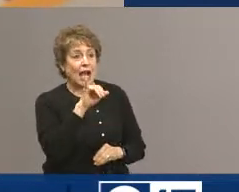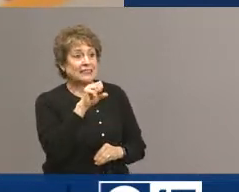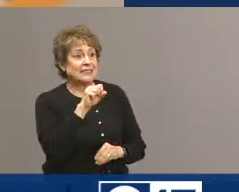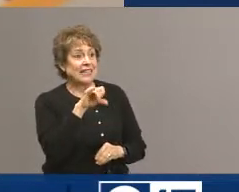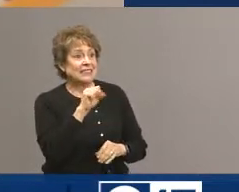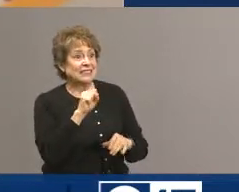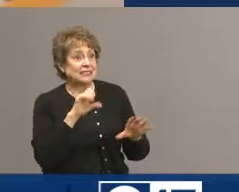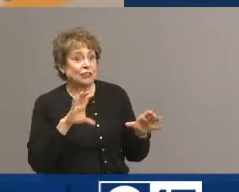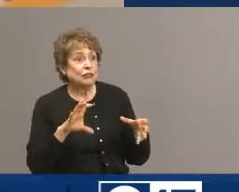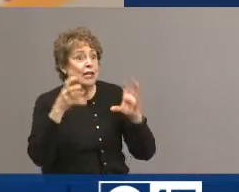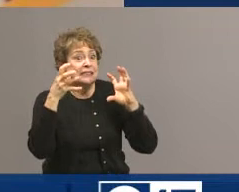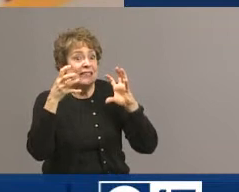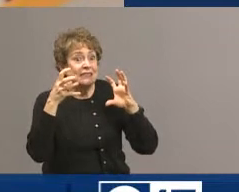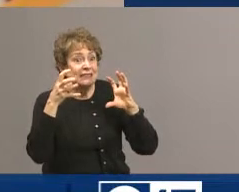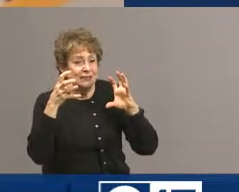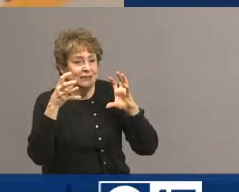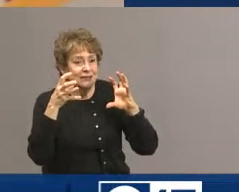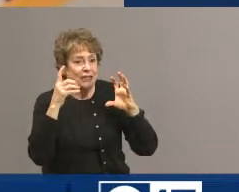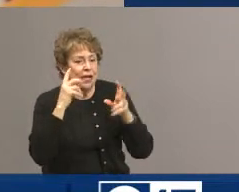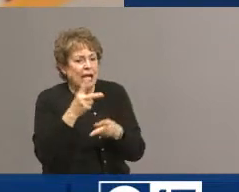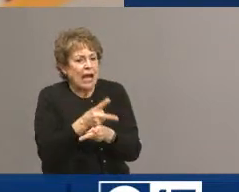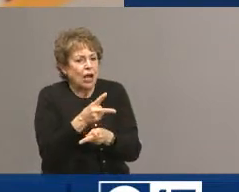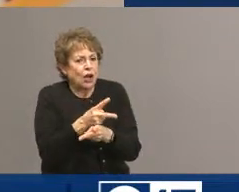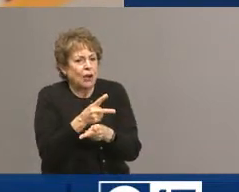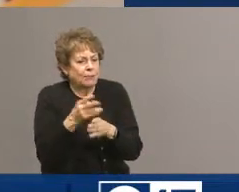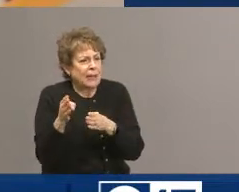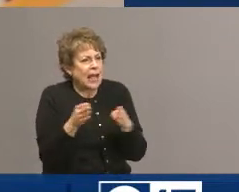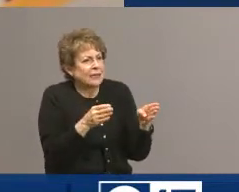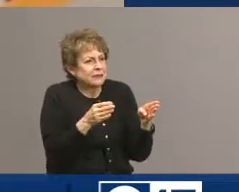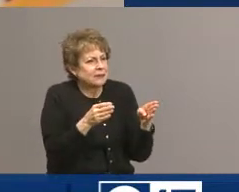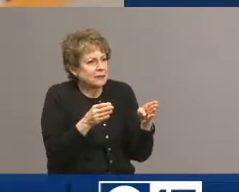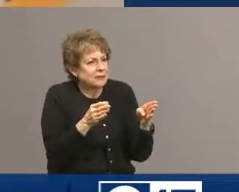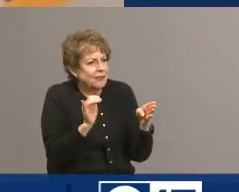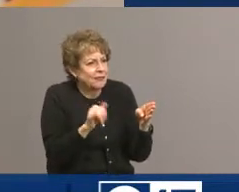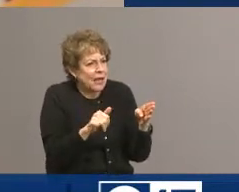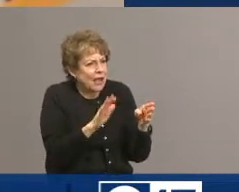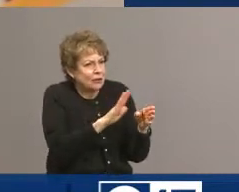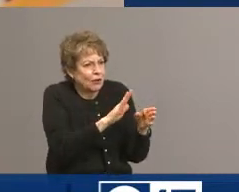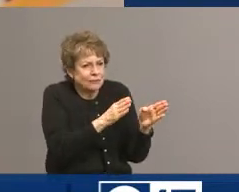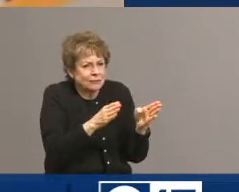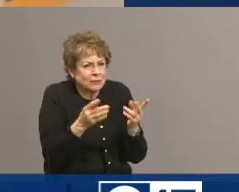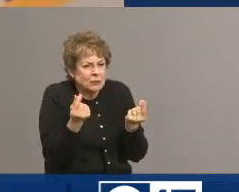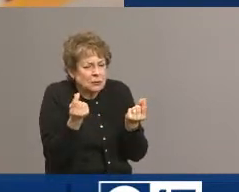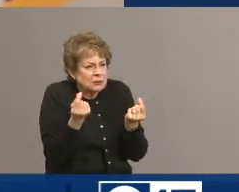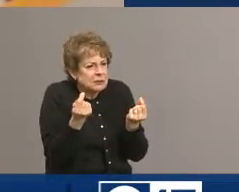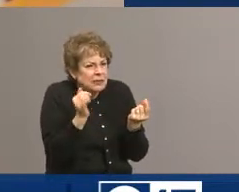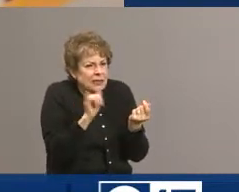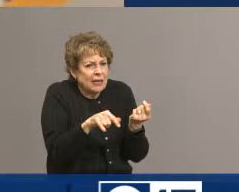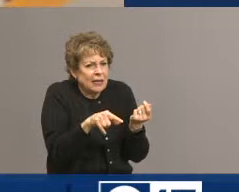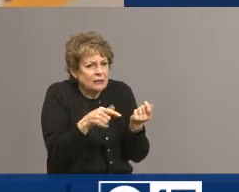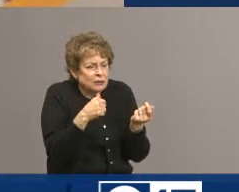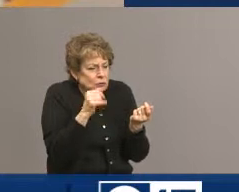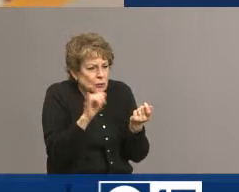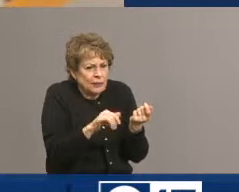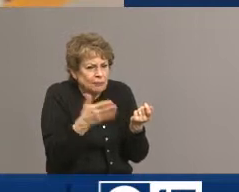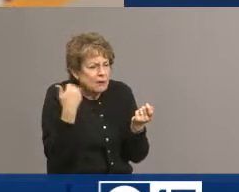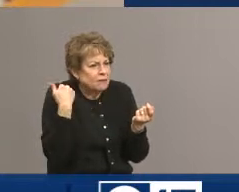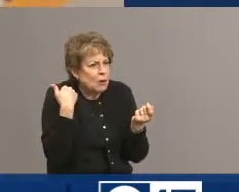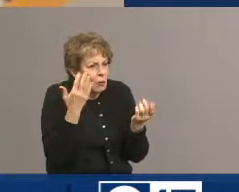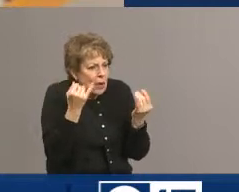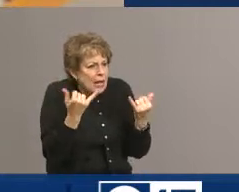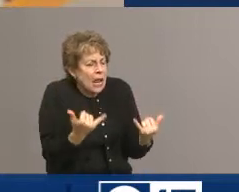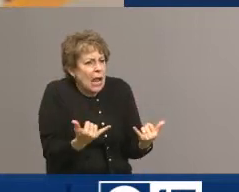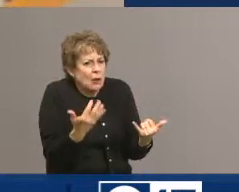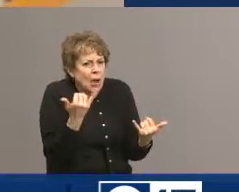their crisis standards of care plan, so it gives the hospitals a framework that allows them to determine if they do get short